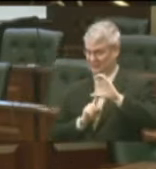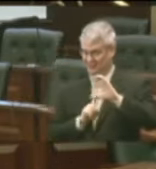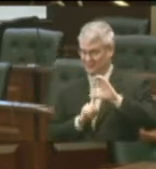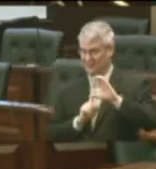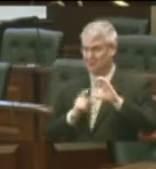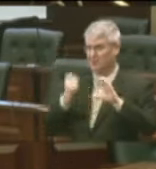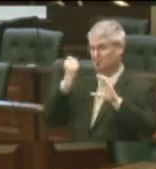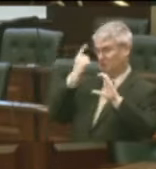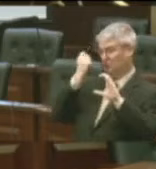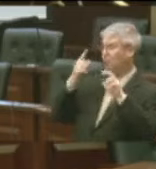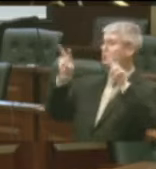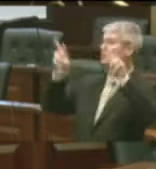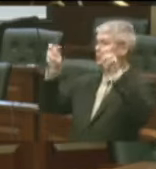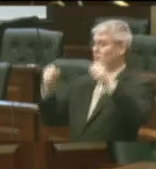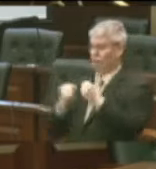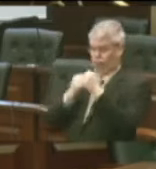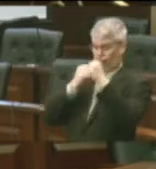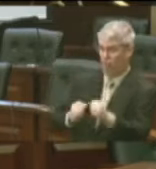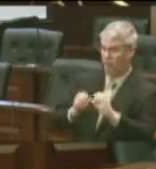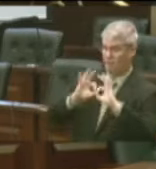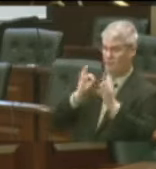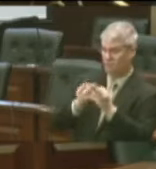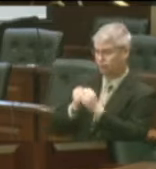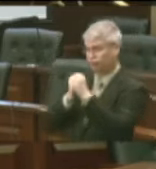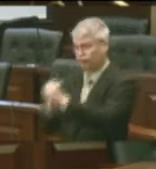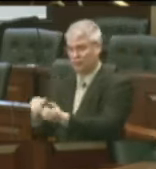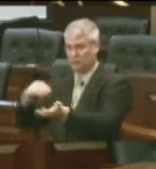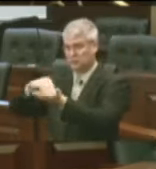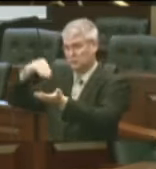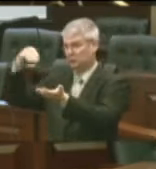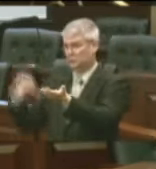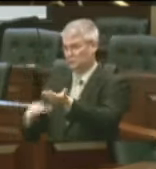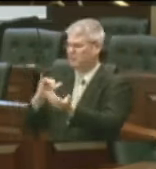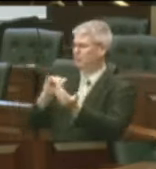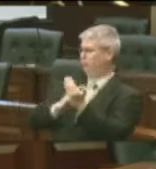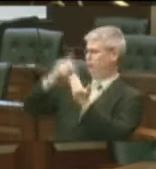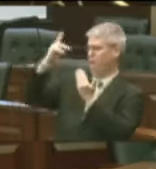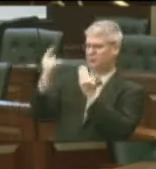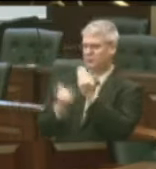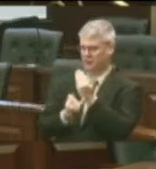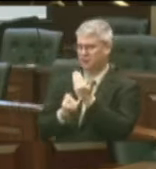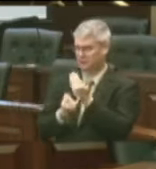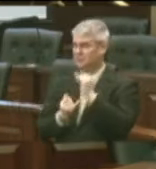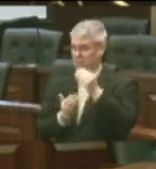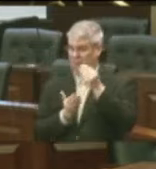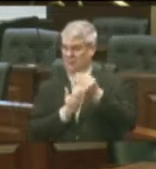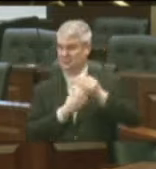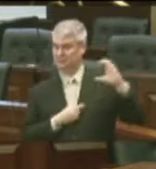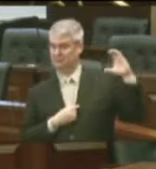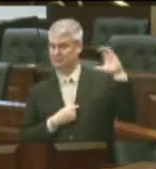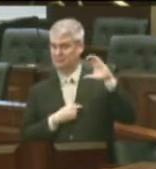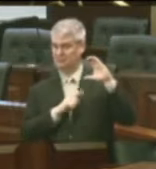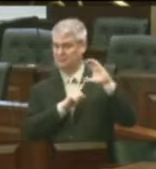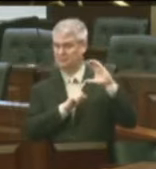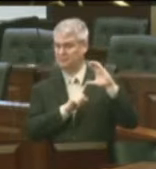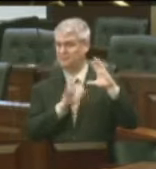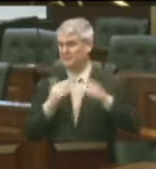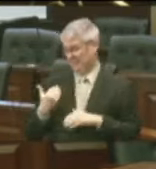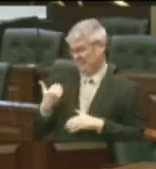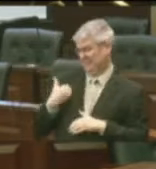Students initiative. When school districts across the state abruptly closed schools last spring,